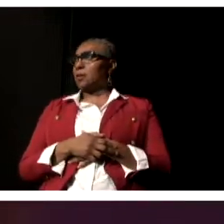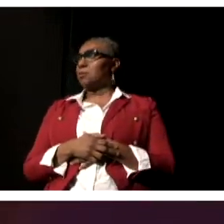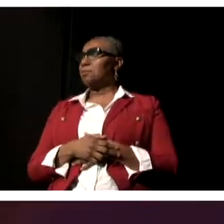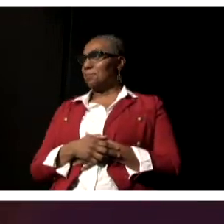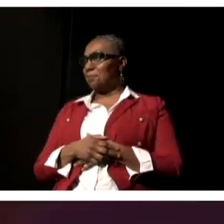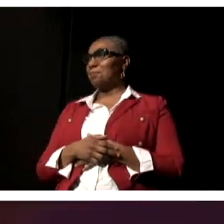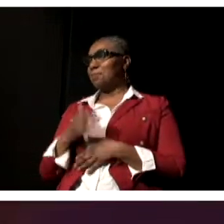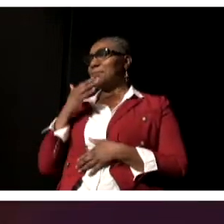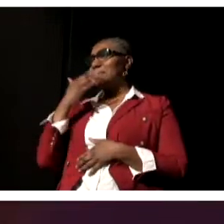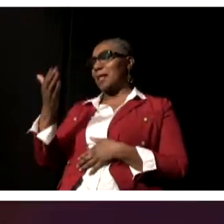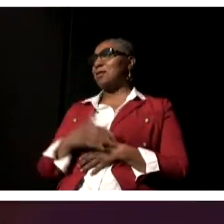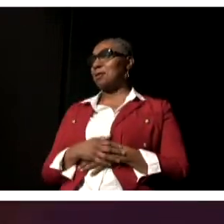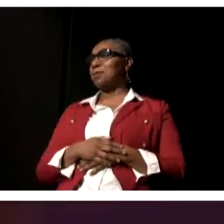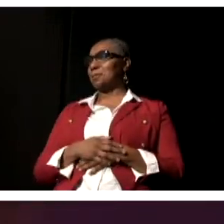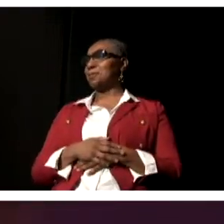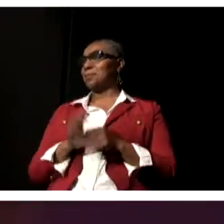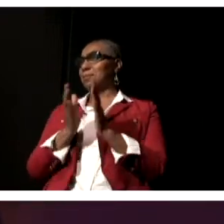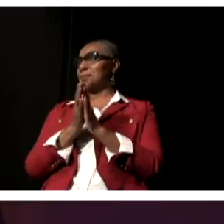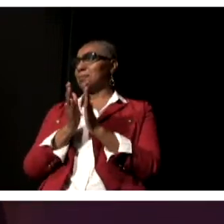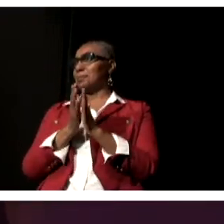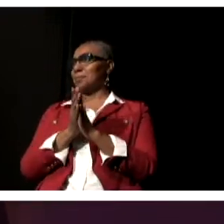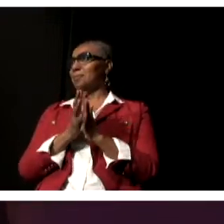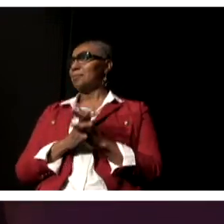Mr. Shahid.